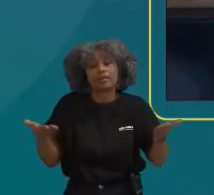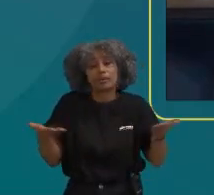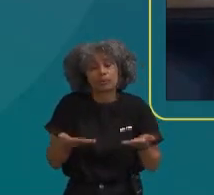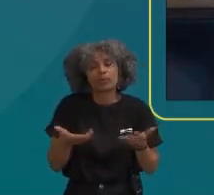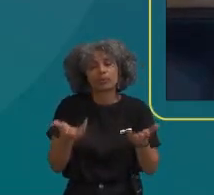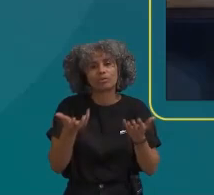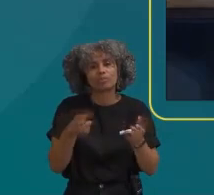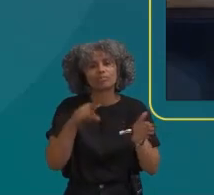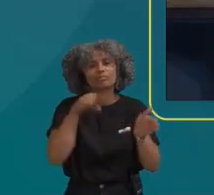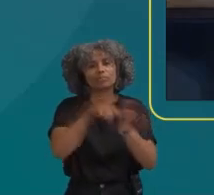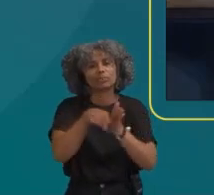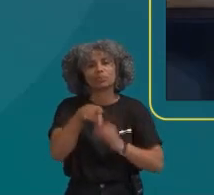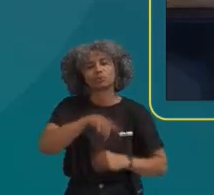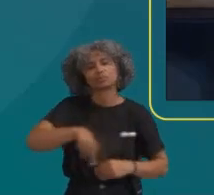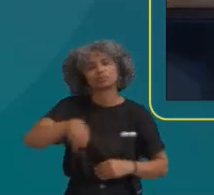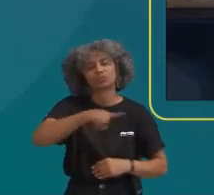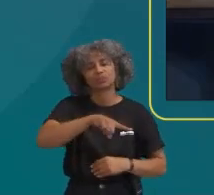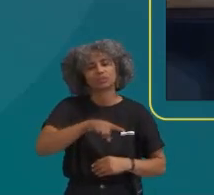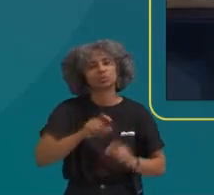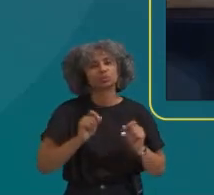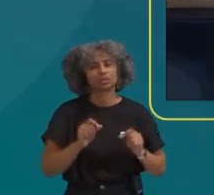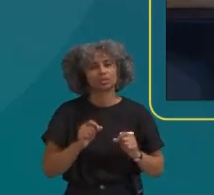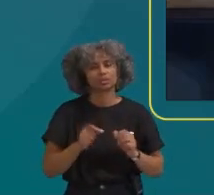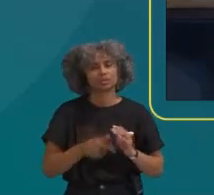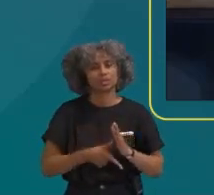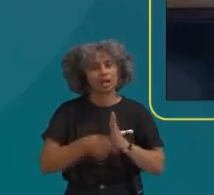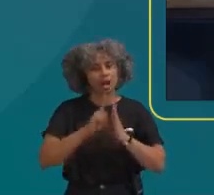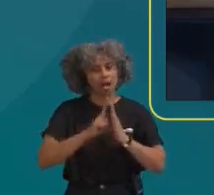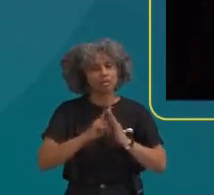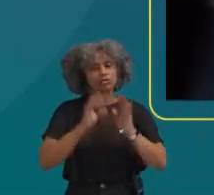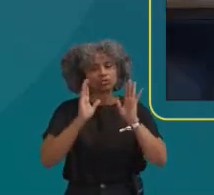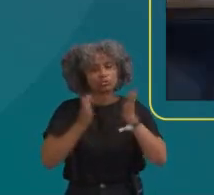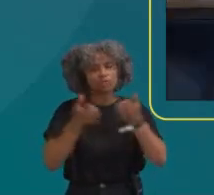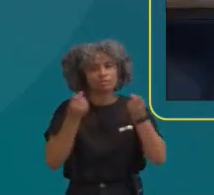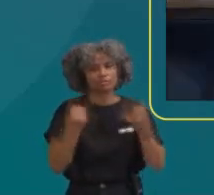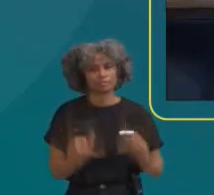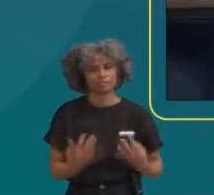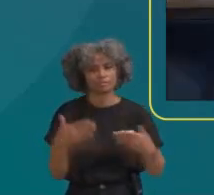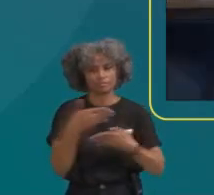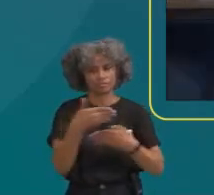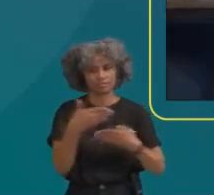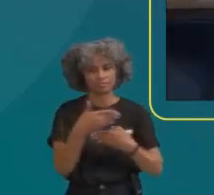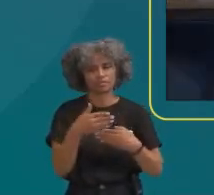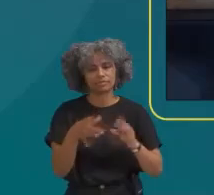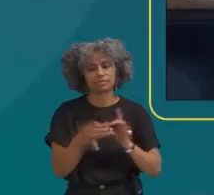announced to already make your way to the front so that we can have a very quick transition